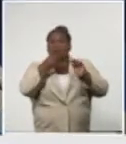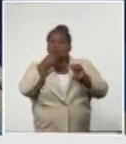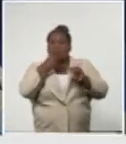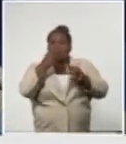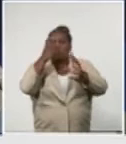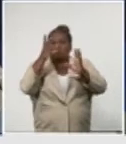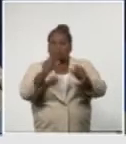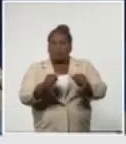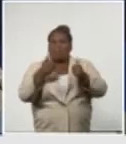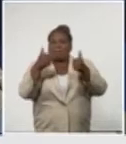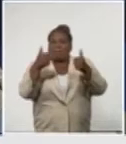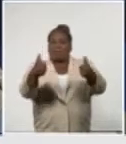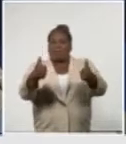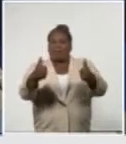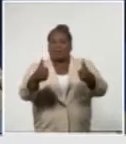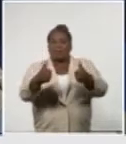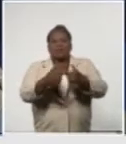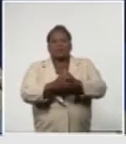the rules.